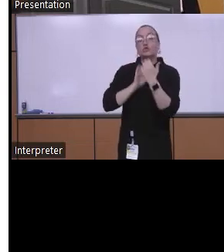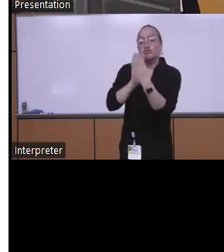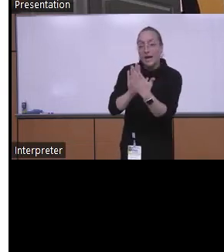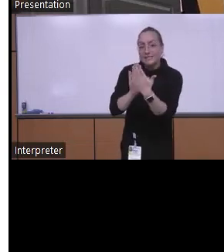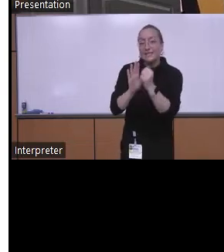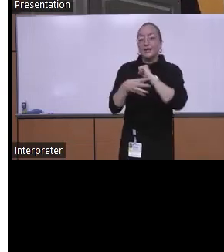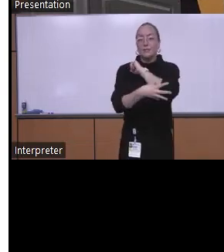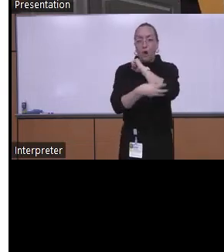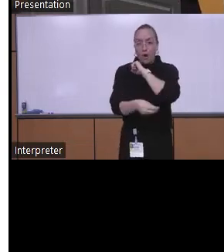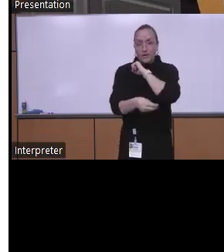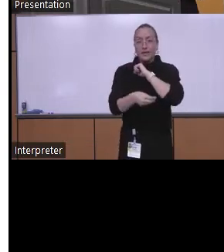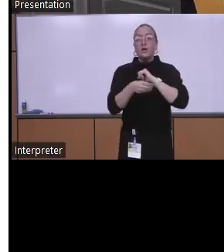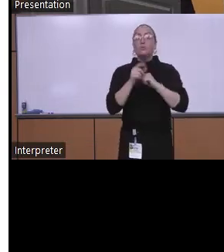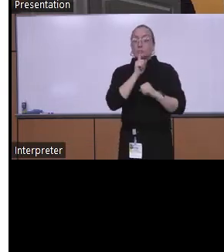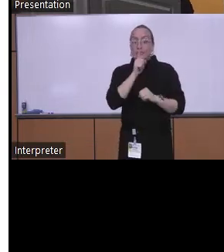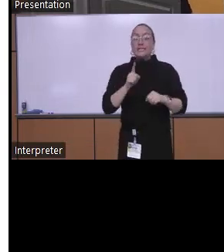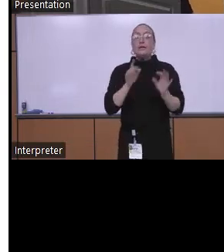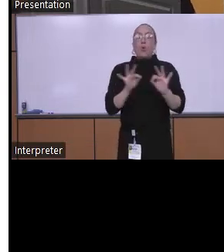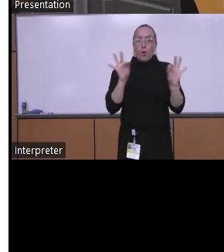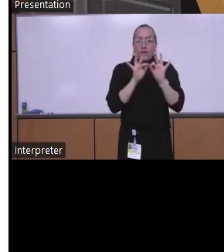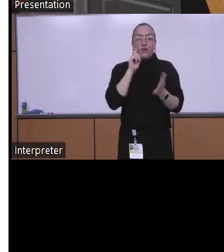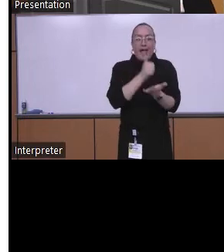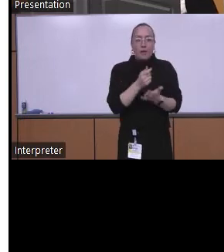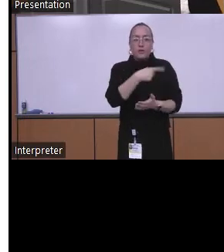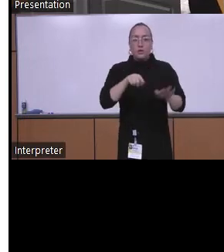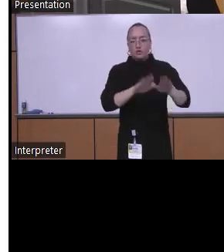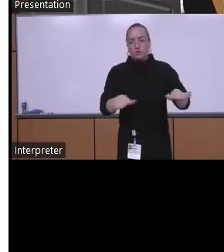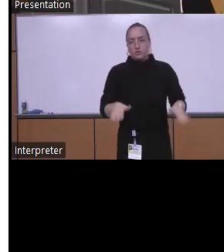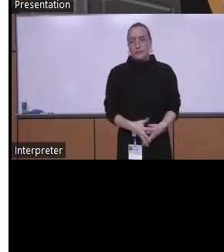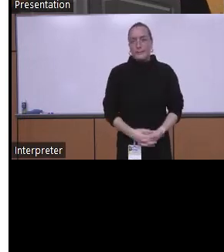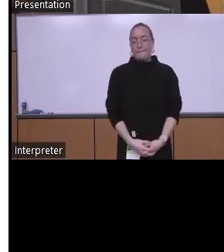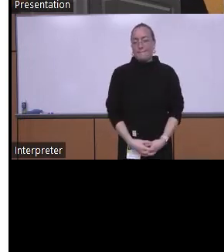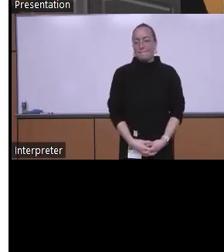in protecting children. And of course,